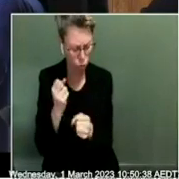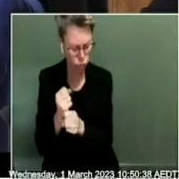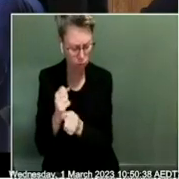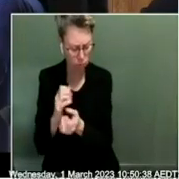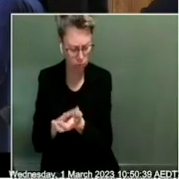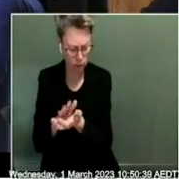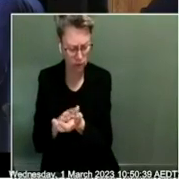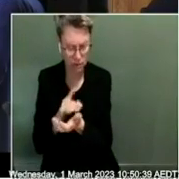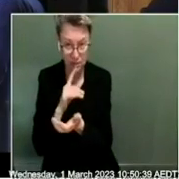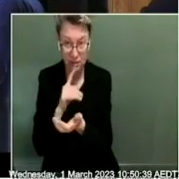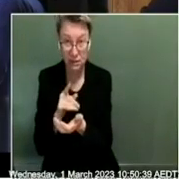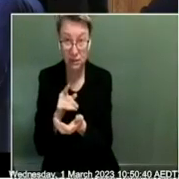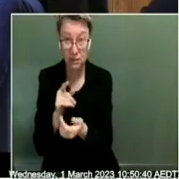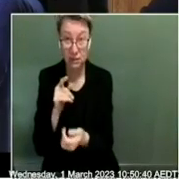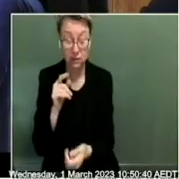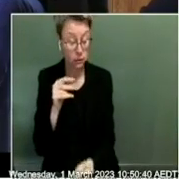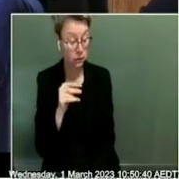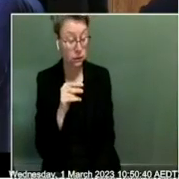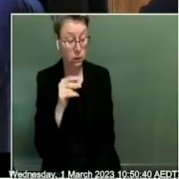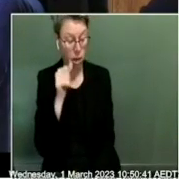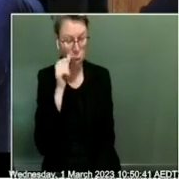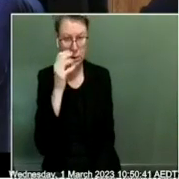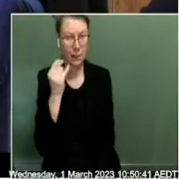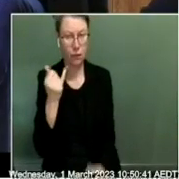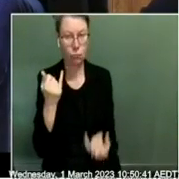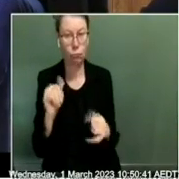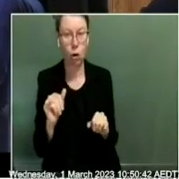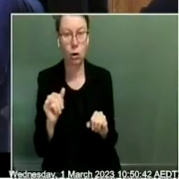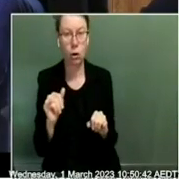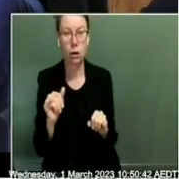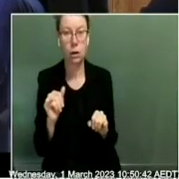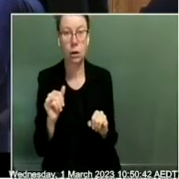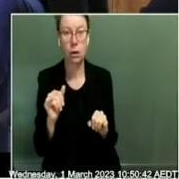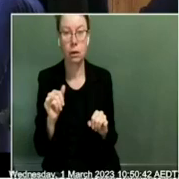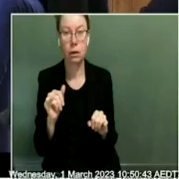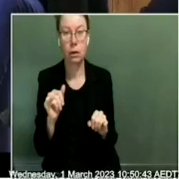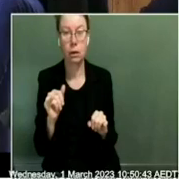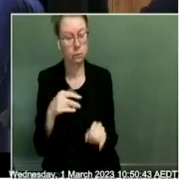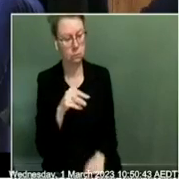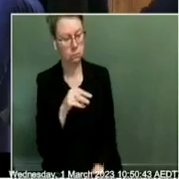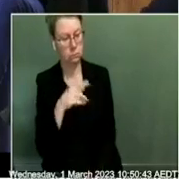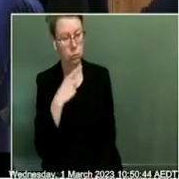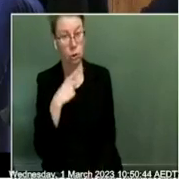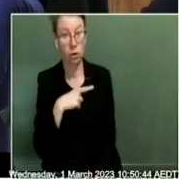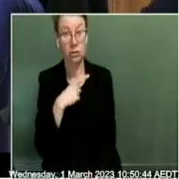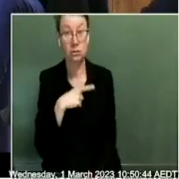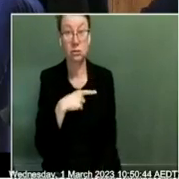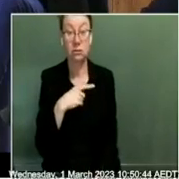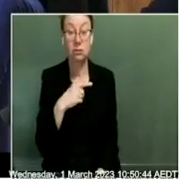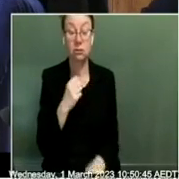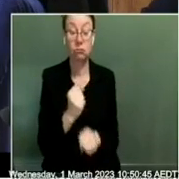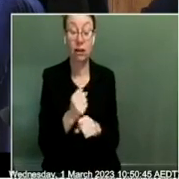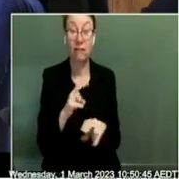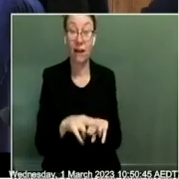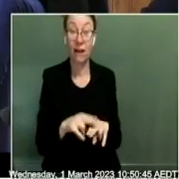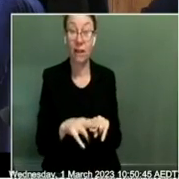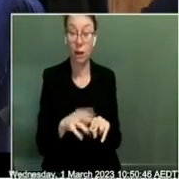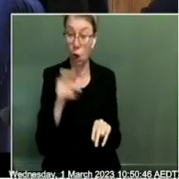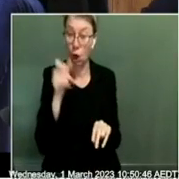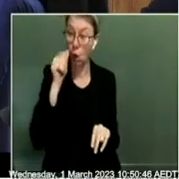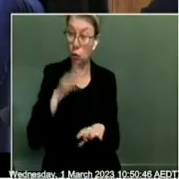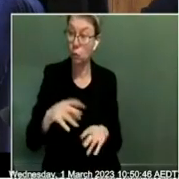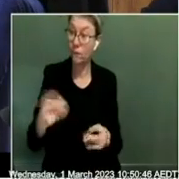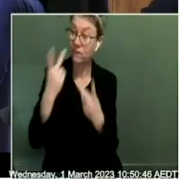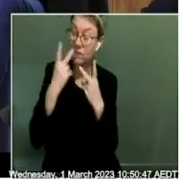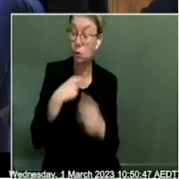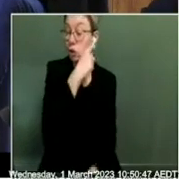wrong because they wouldn't let him shave. He wanted to get ready to see the kids. They were coming to visit him. And that